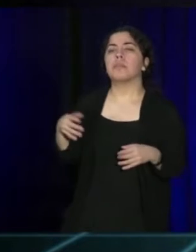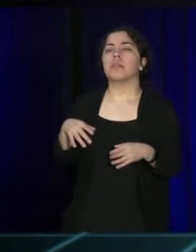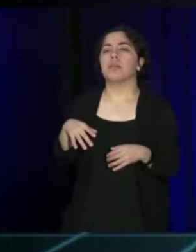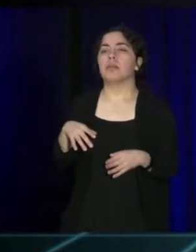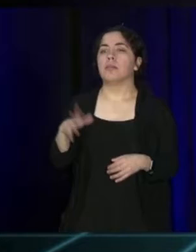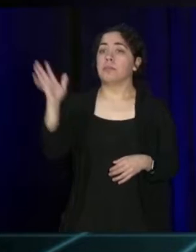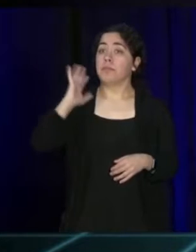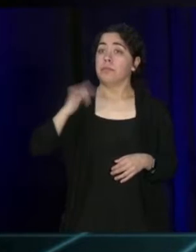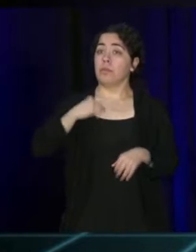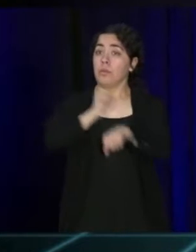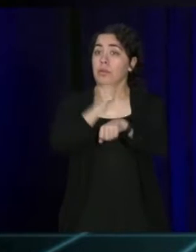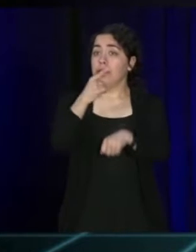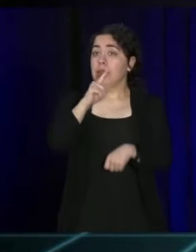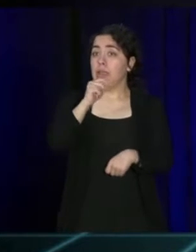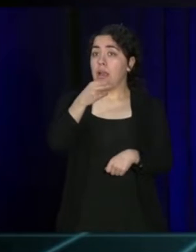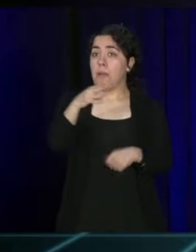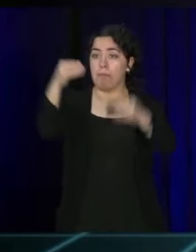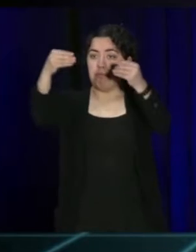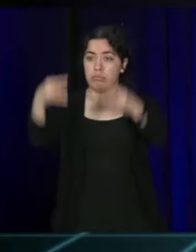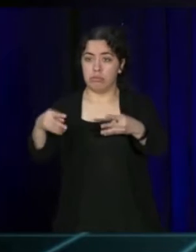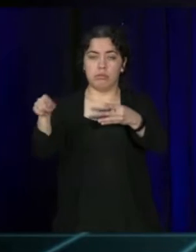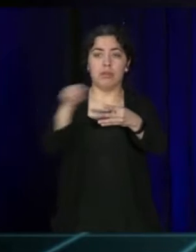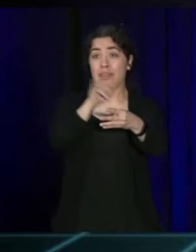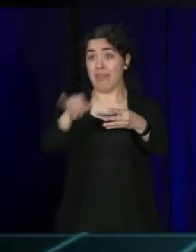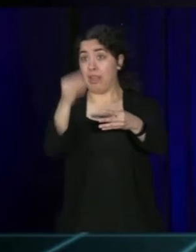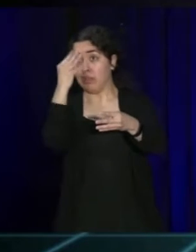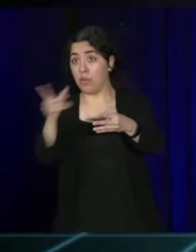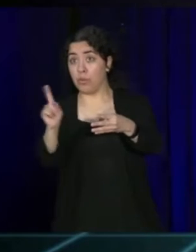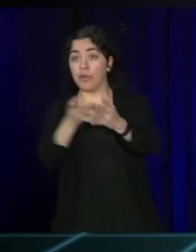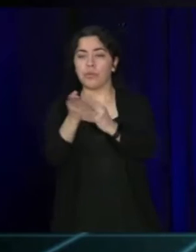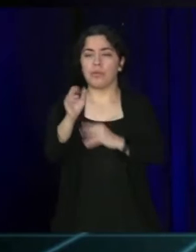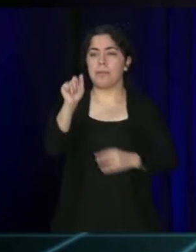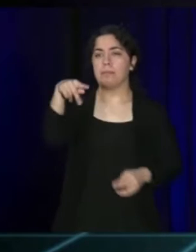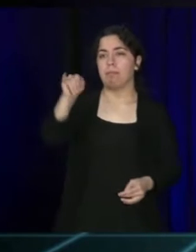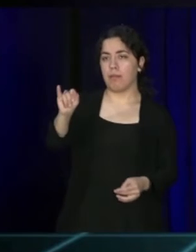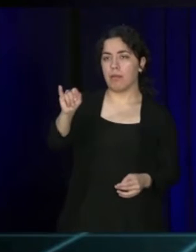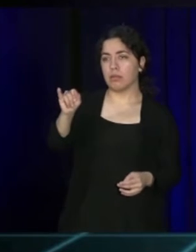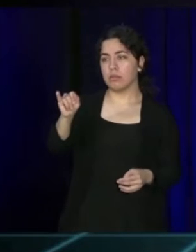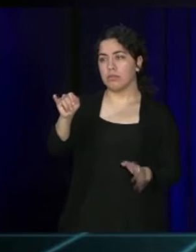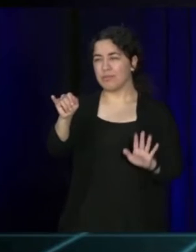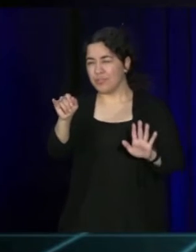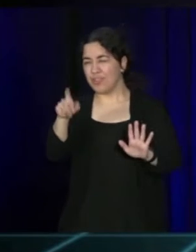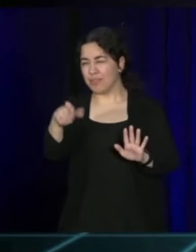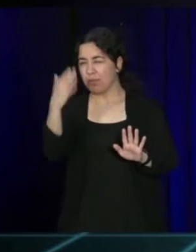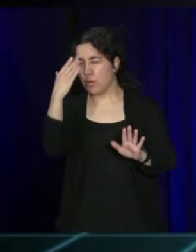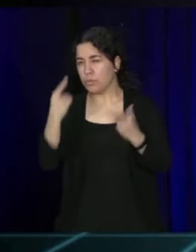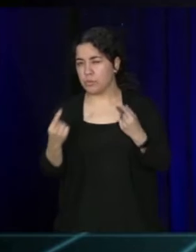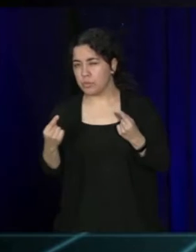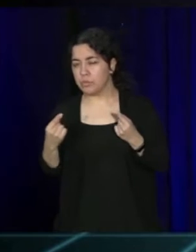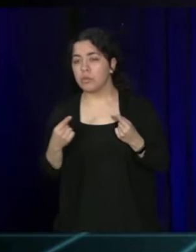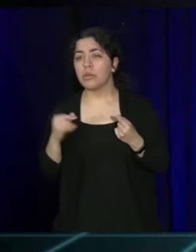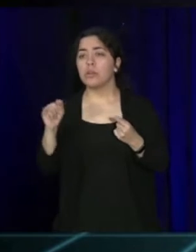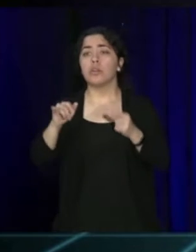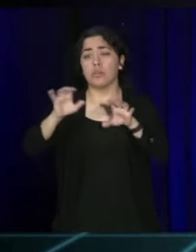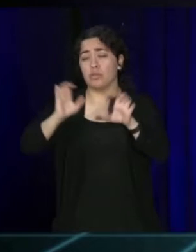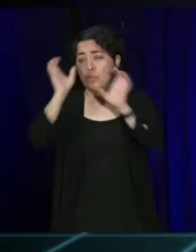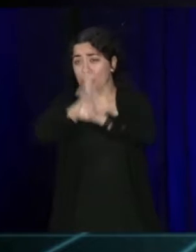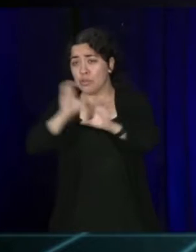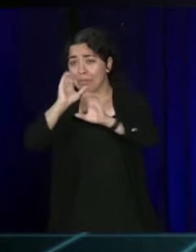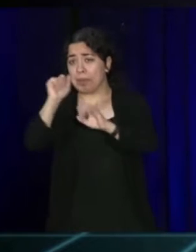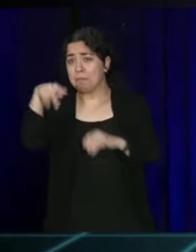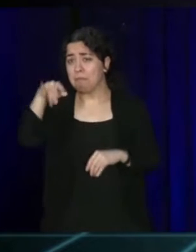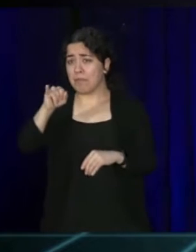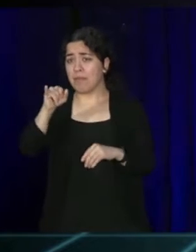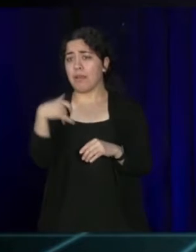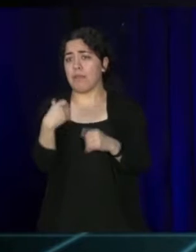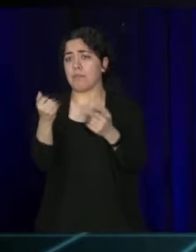GitHub, which you can get this data through the API. You kind of have to know what you're doing. You can also get through like the search API, and there's a lot of like search view